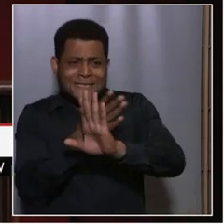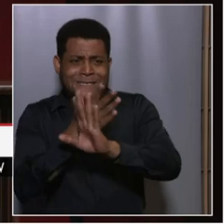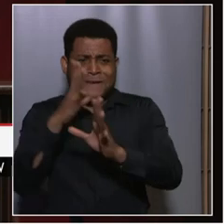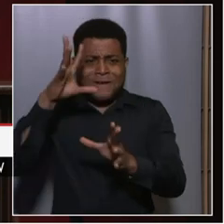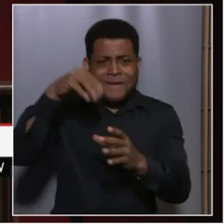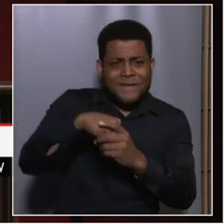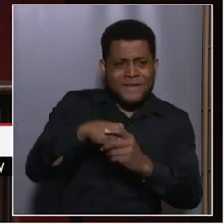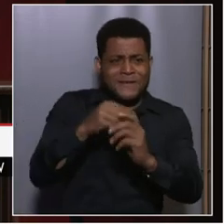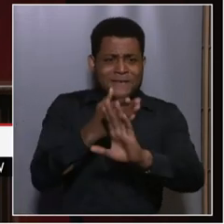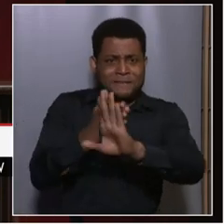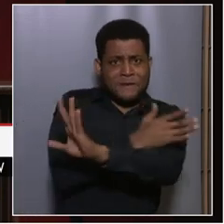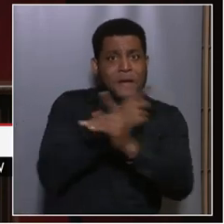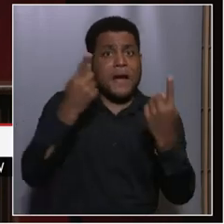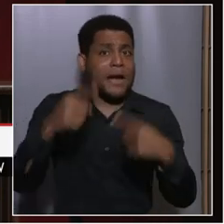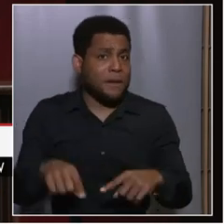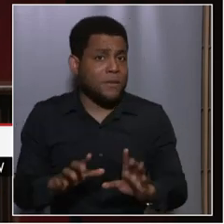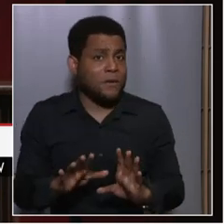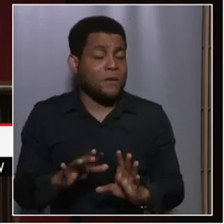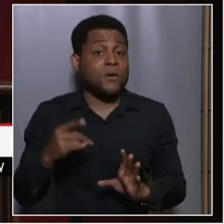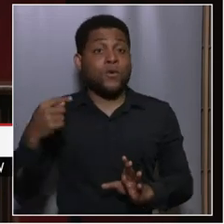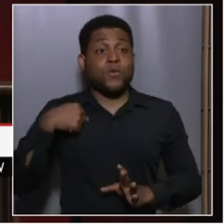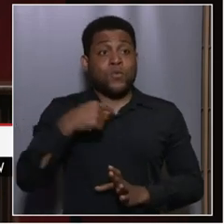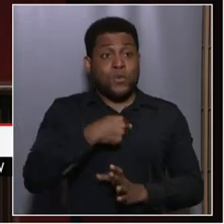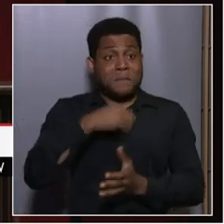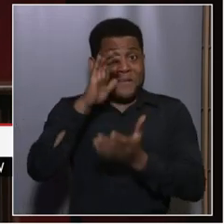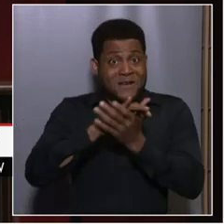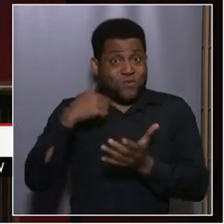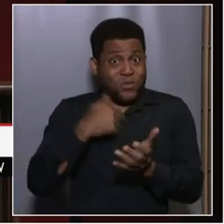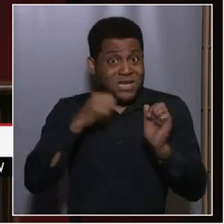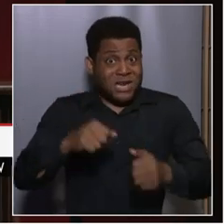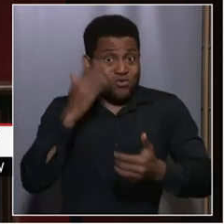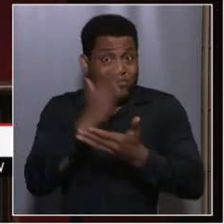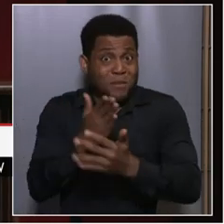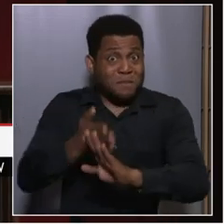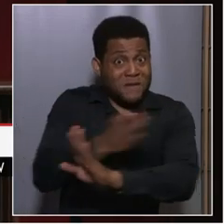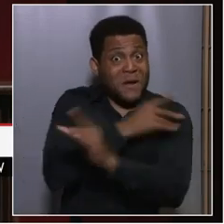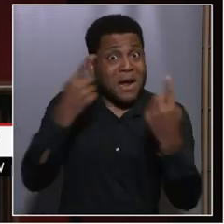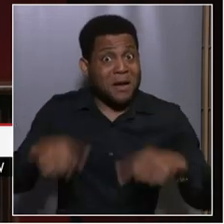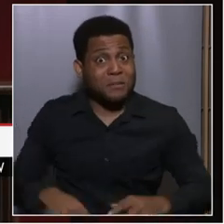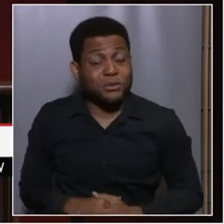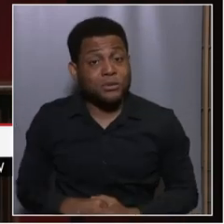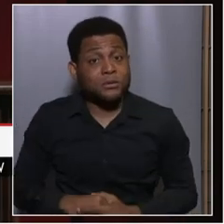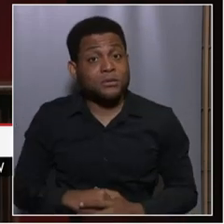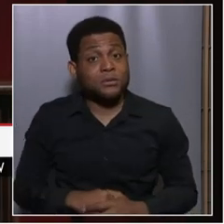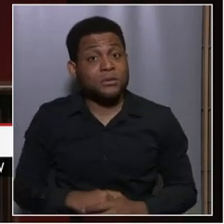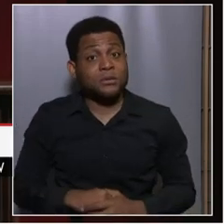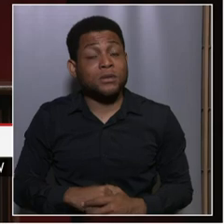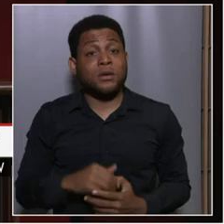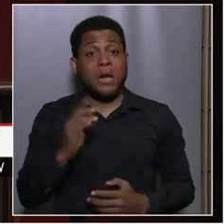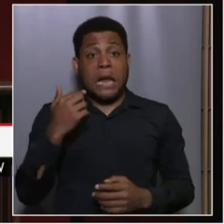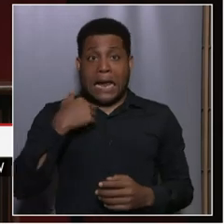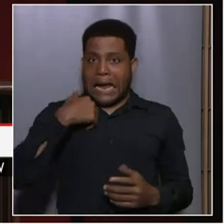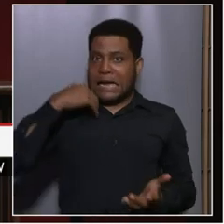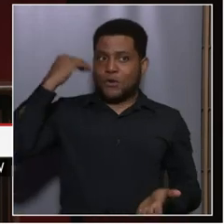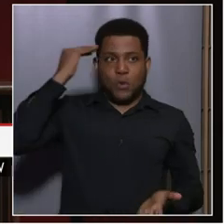We know that it's a relatively few number of people who are using guns in our